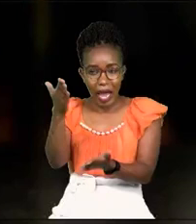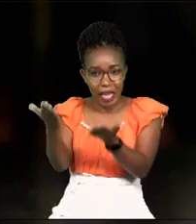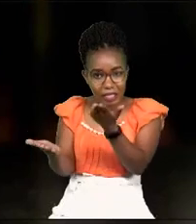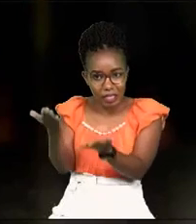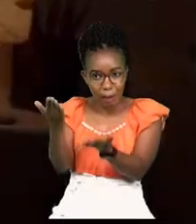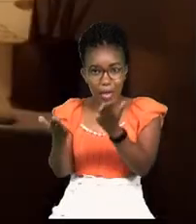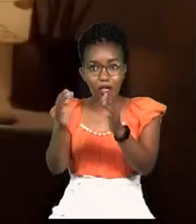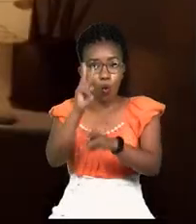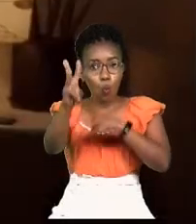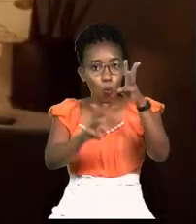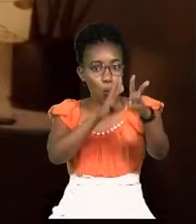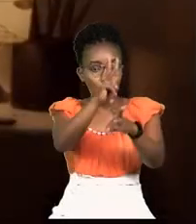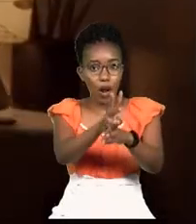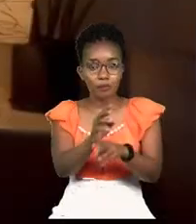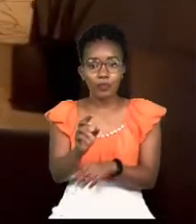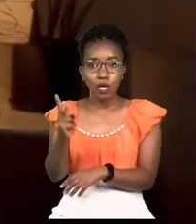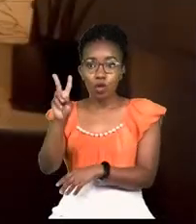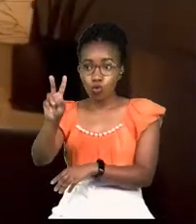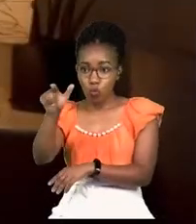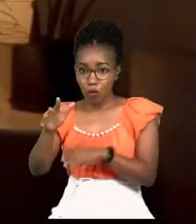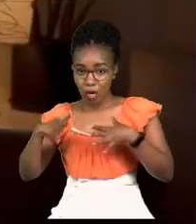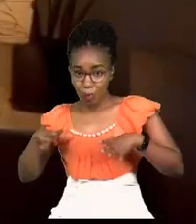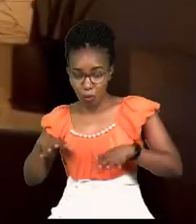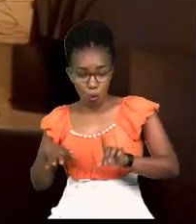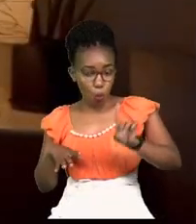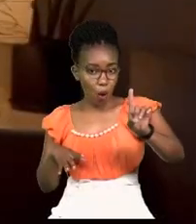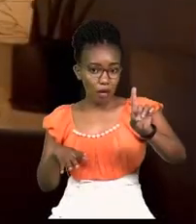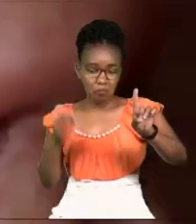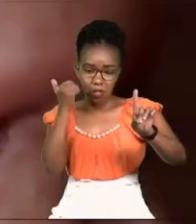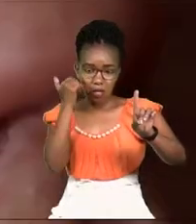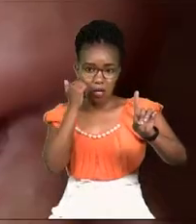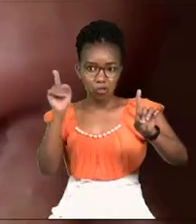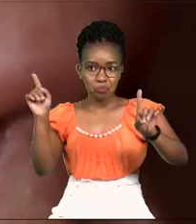globally that just 1 in 2,000 people suffer from the rare